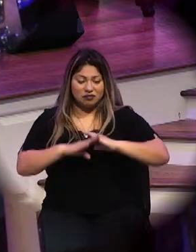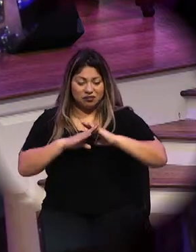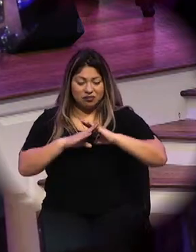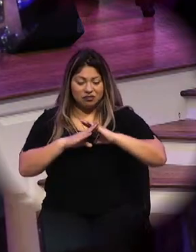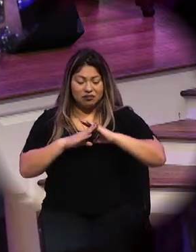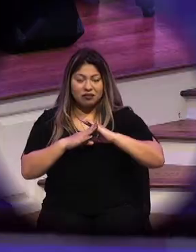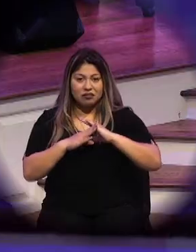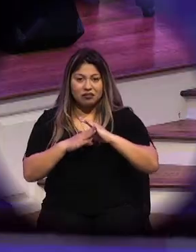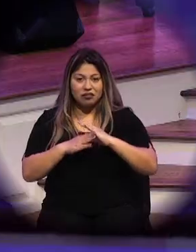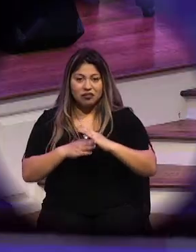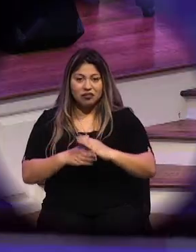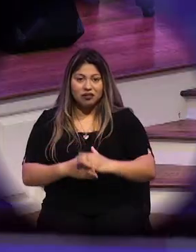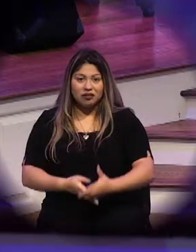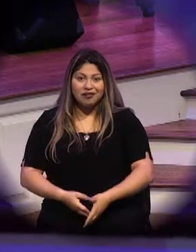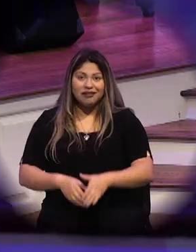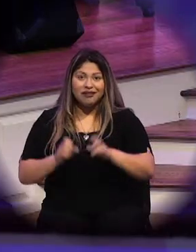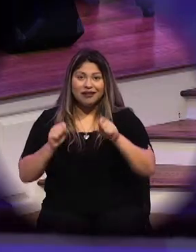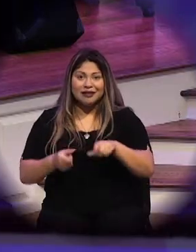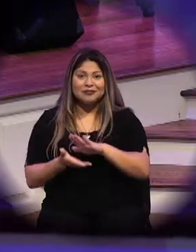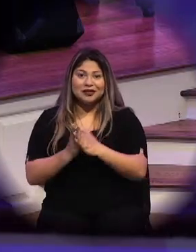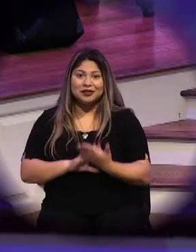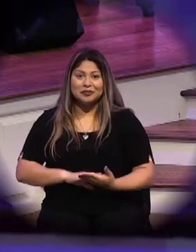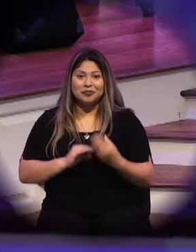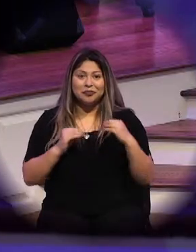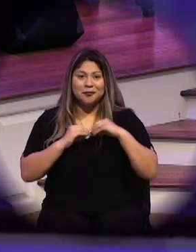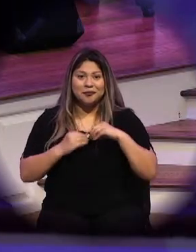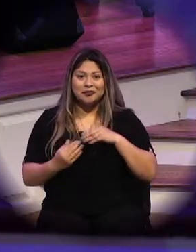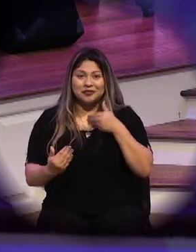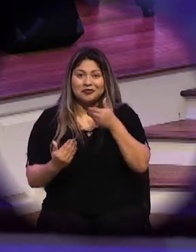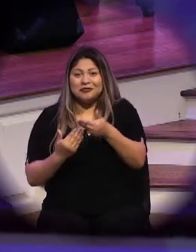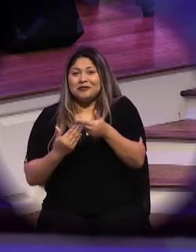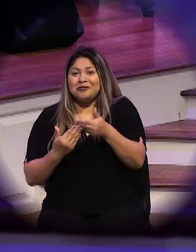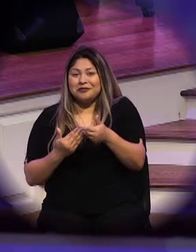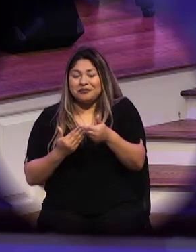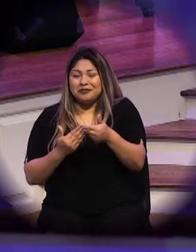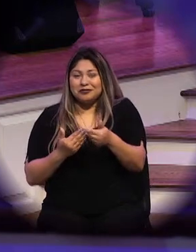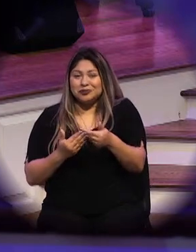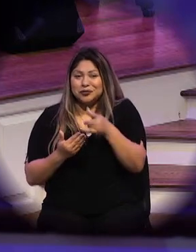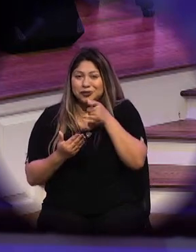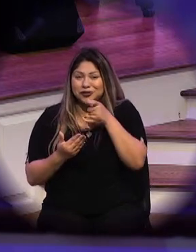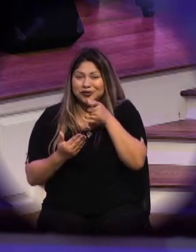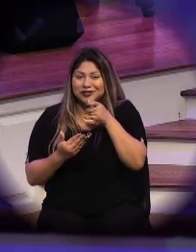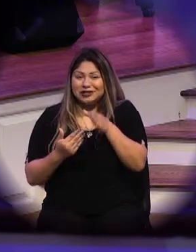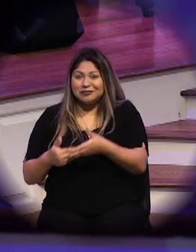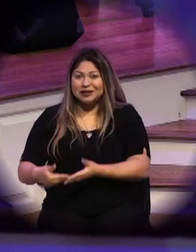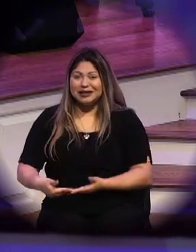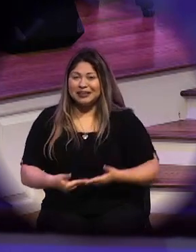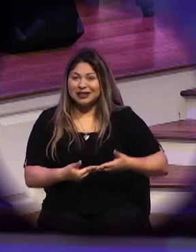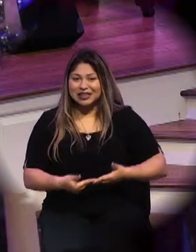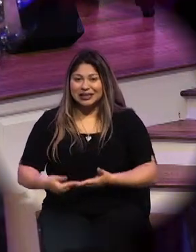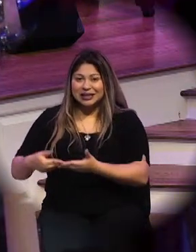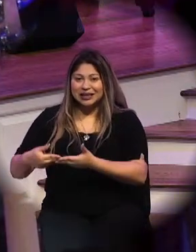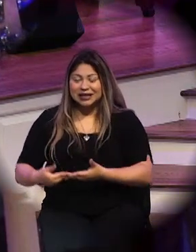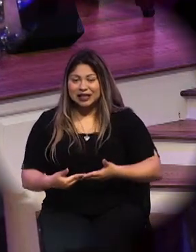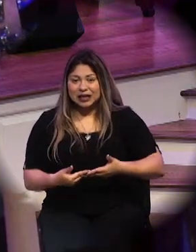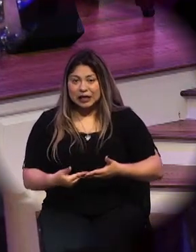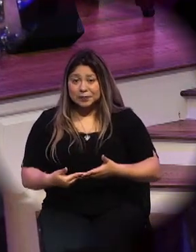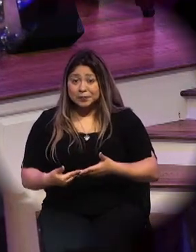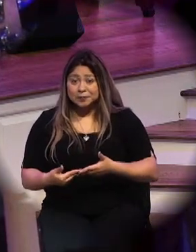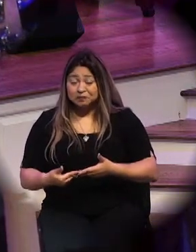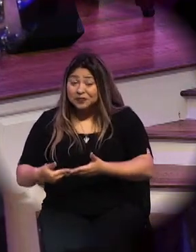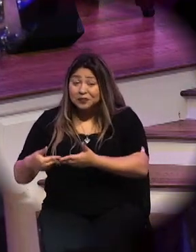without perhaps even realizing we had done so. Of course, that baby would grow up to talk and to